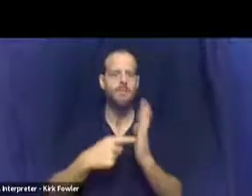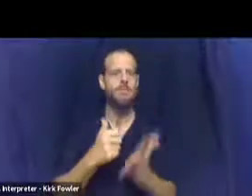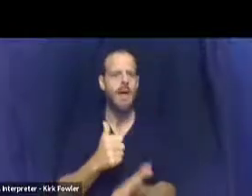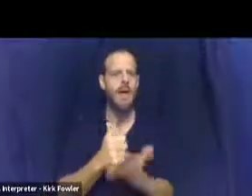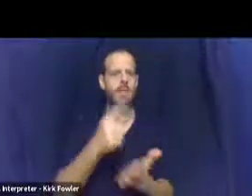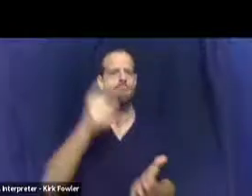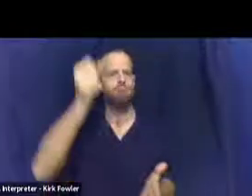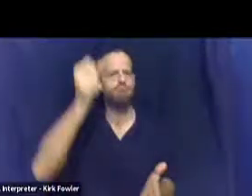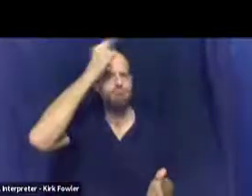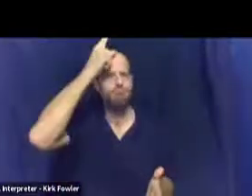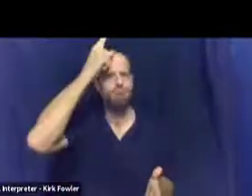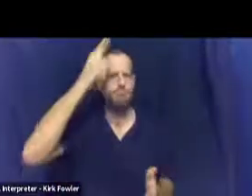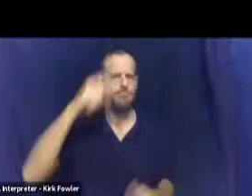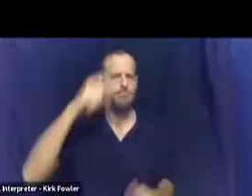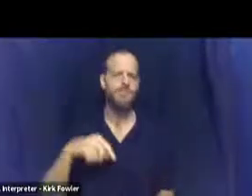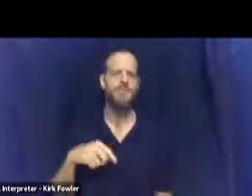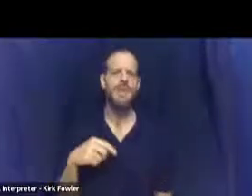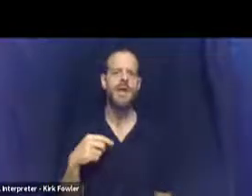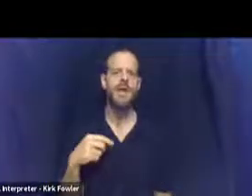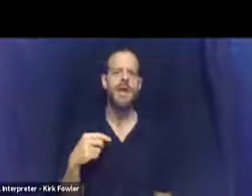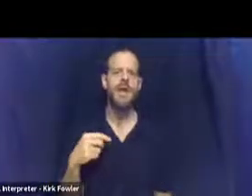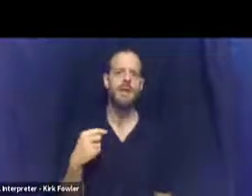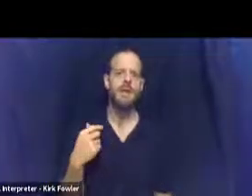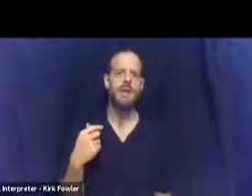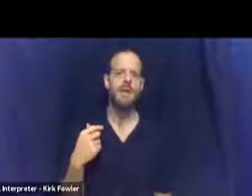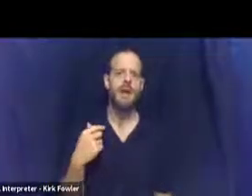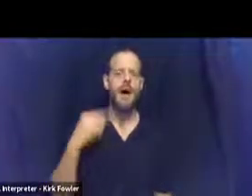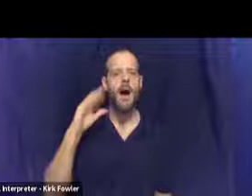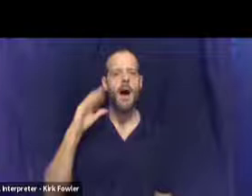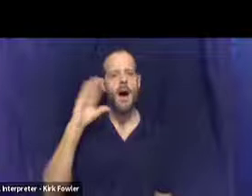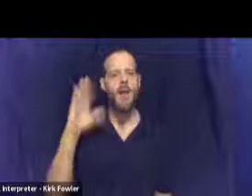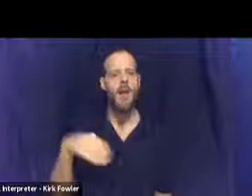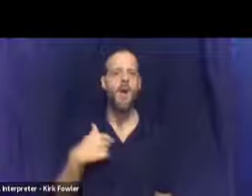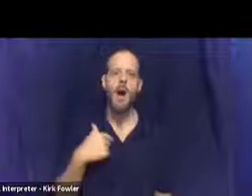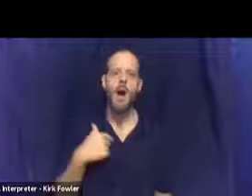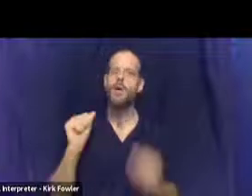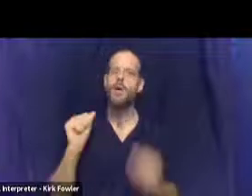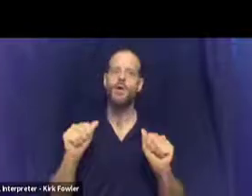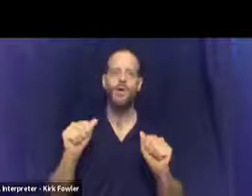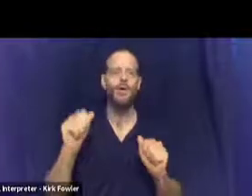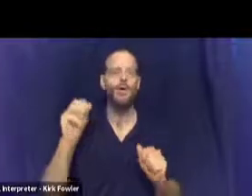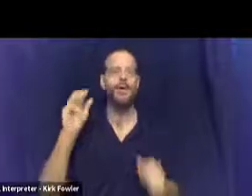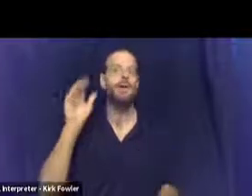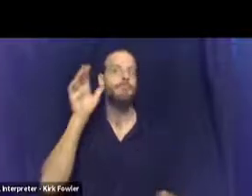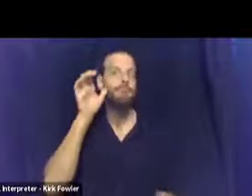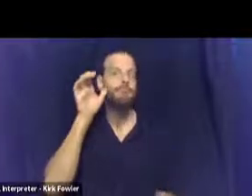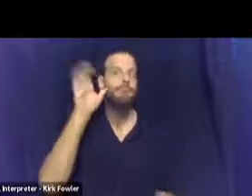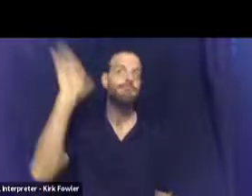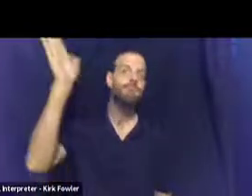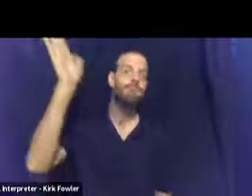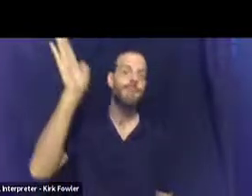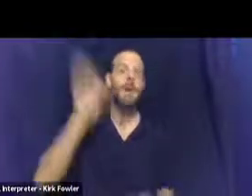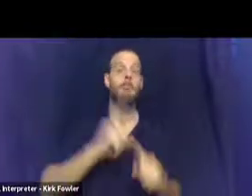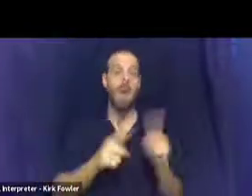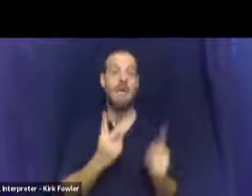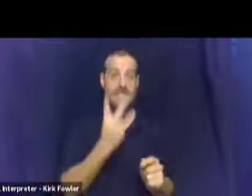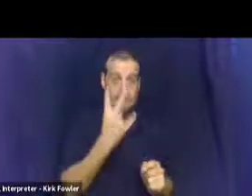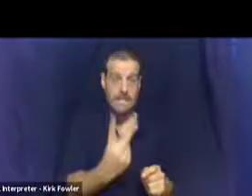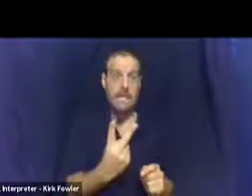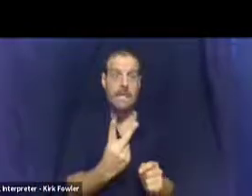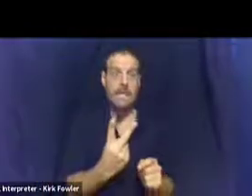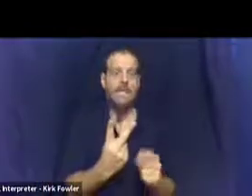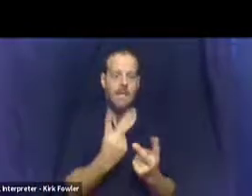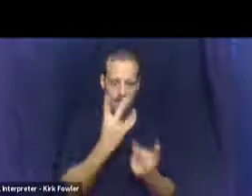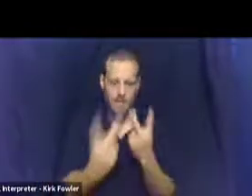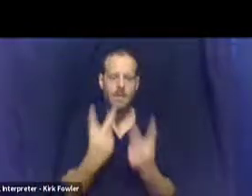see it in action. I know I could sit and listen to stories about concepts forever, but to actually see them working, um, and to see them benefiting